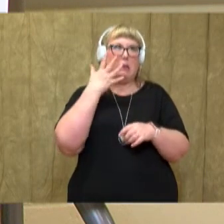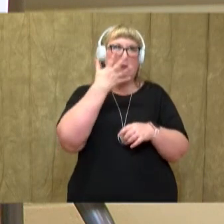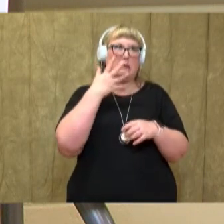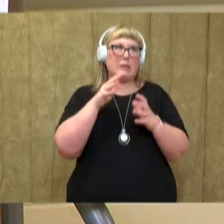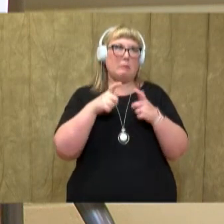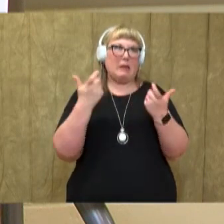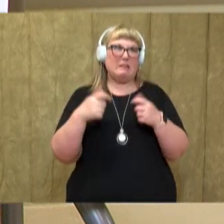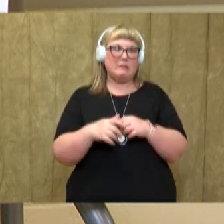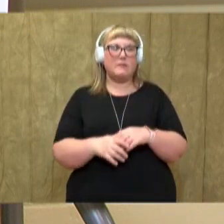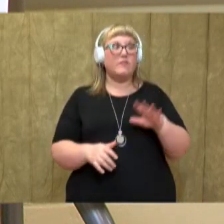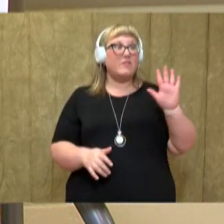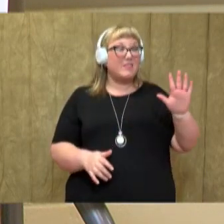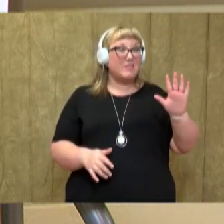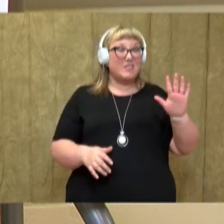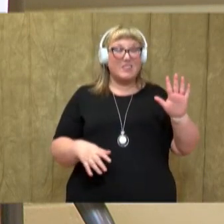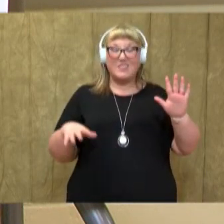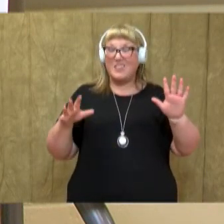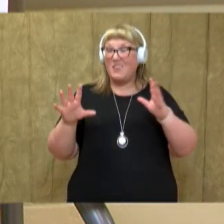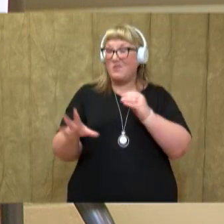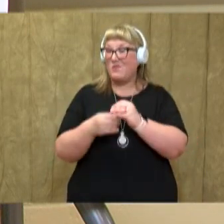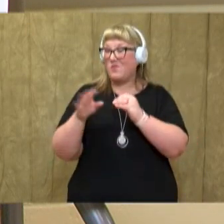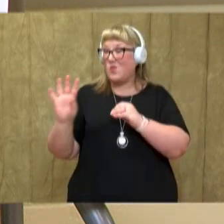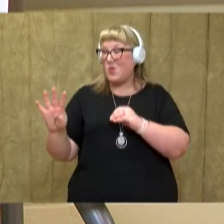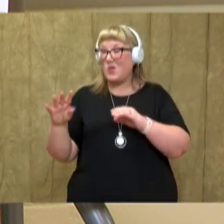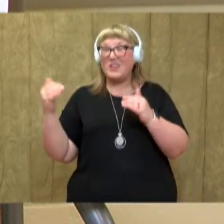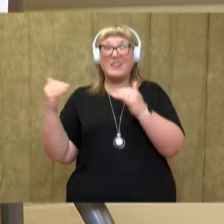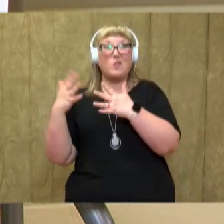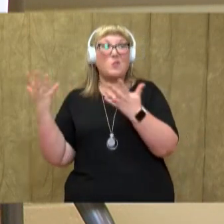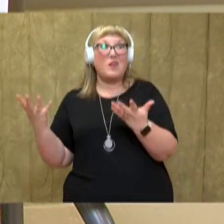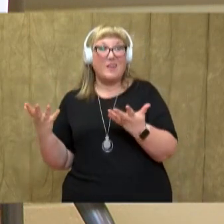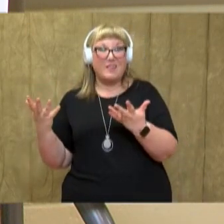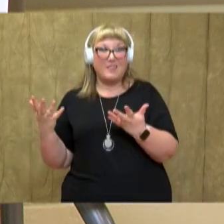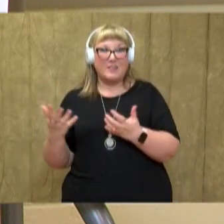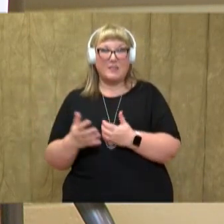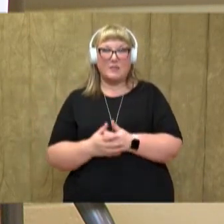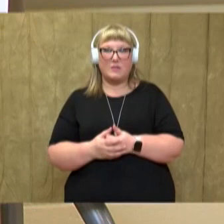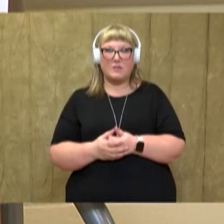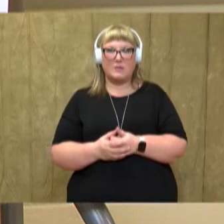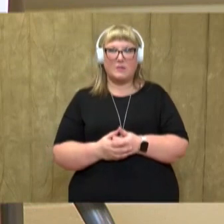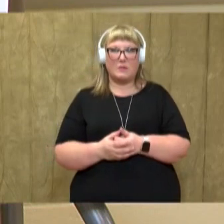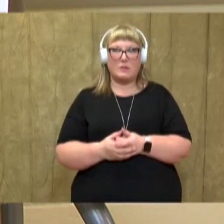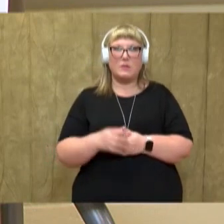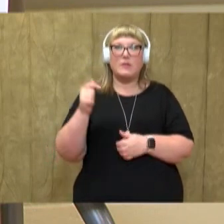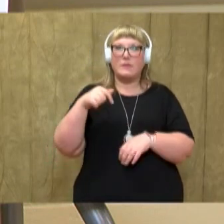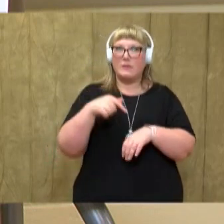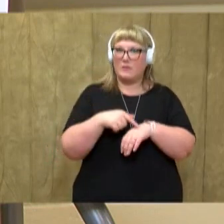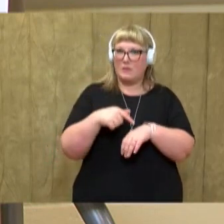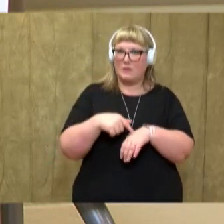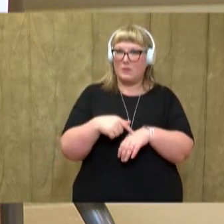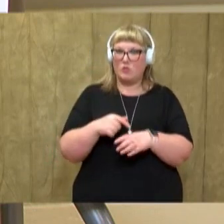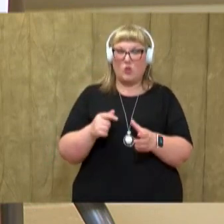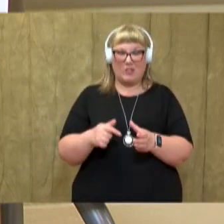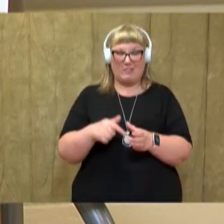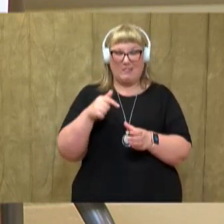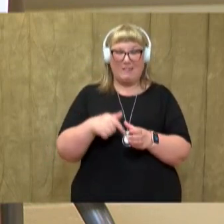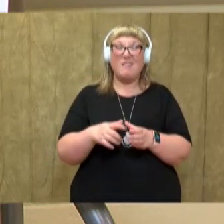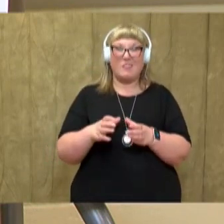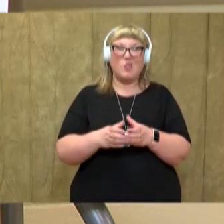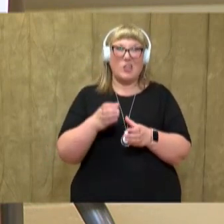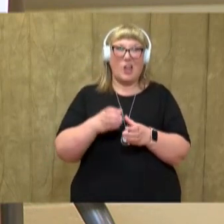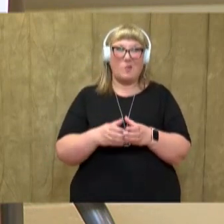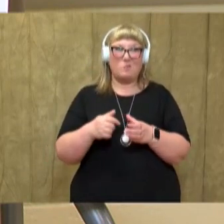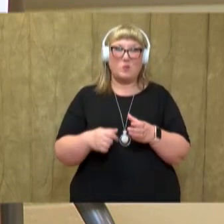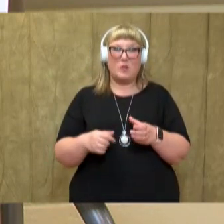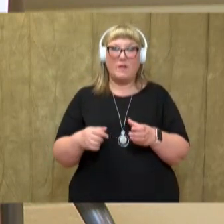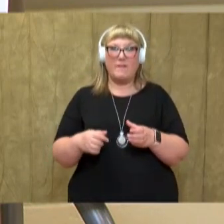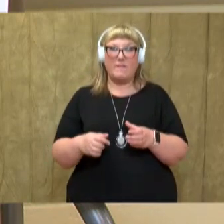it. 5 plus 4 equals, all right, this time let's try our cup. We are going to start